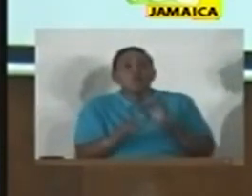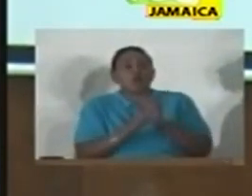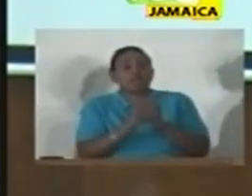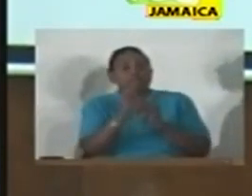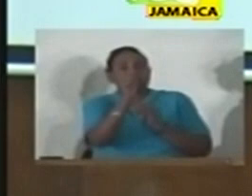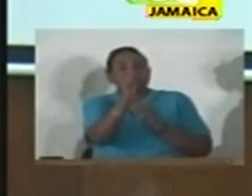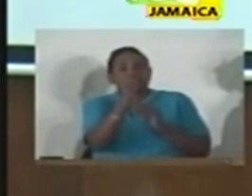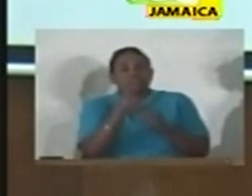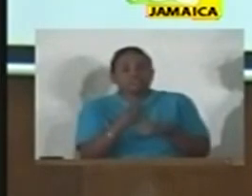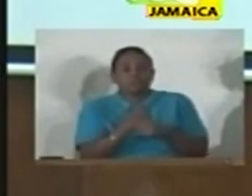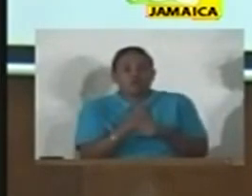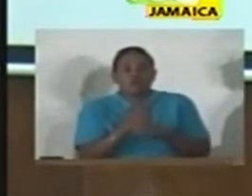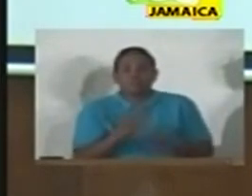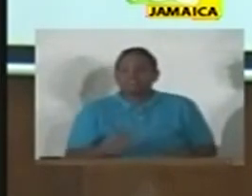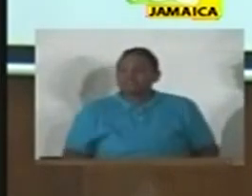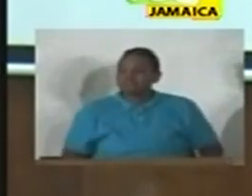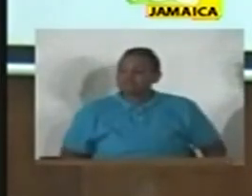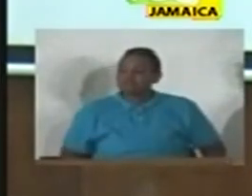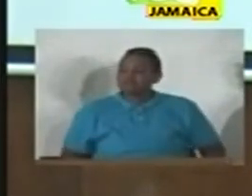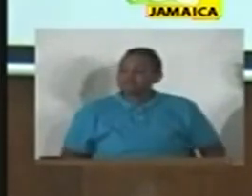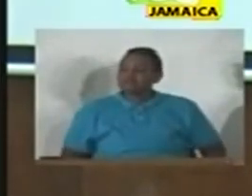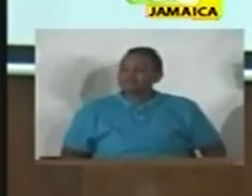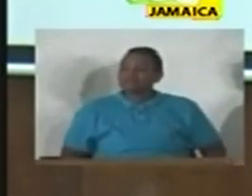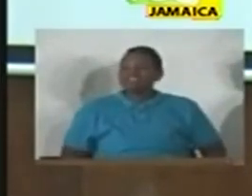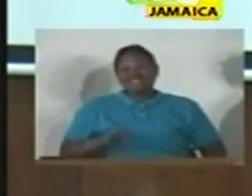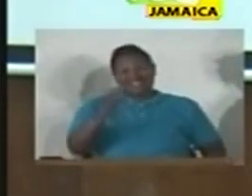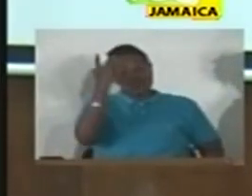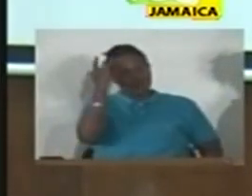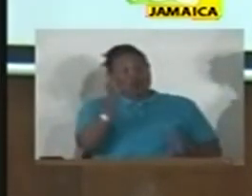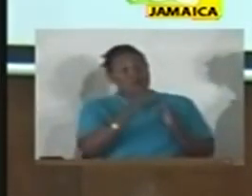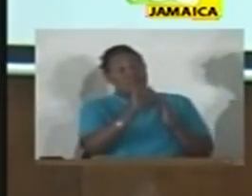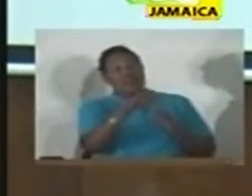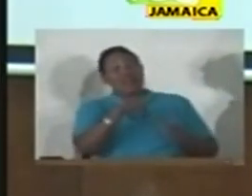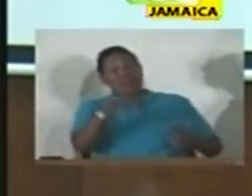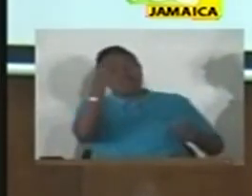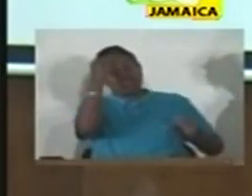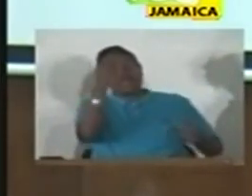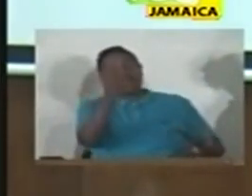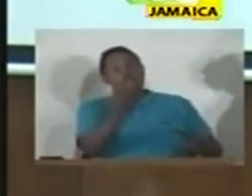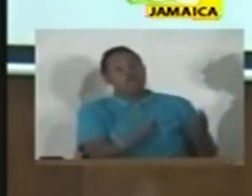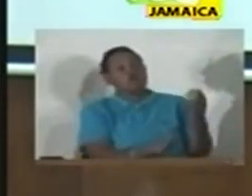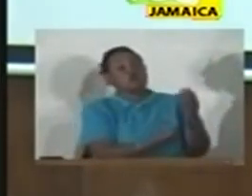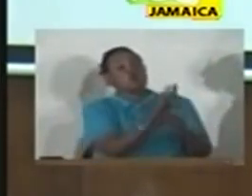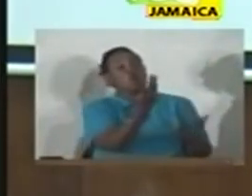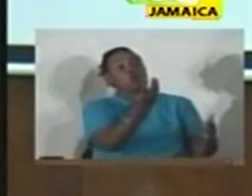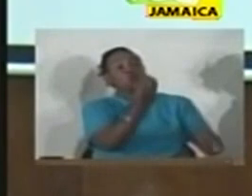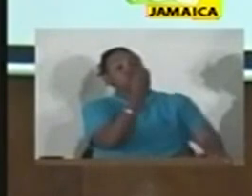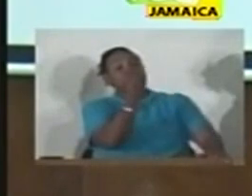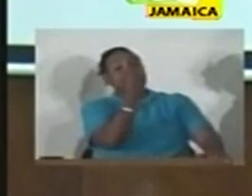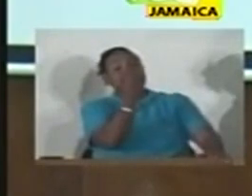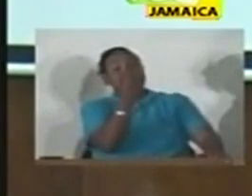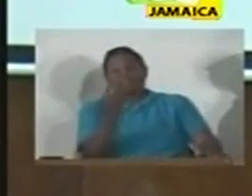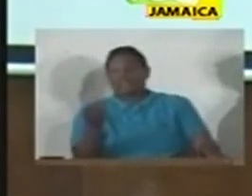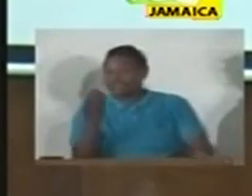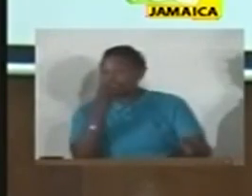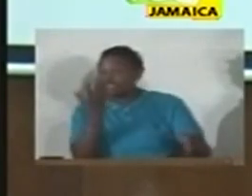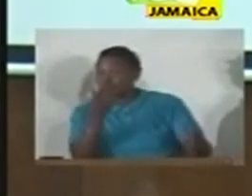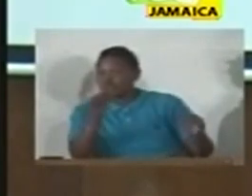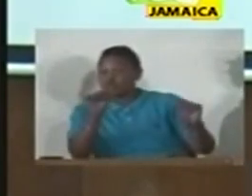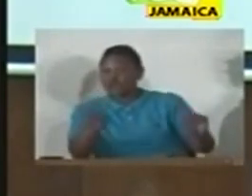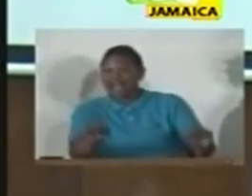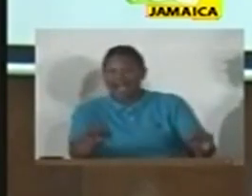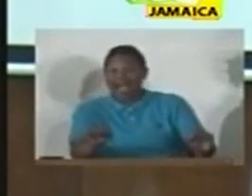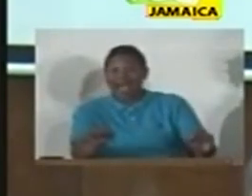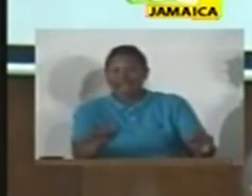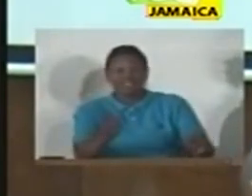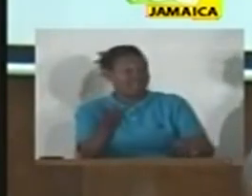products. That is why, with that, I say grow what you eat what you can, and can